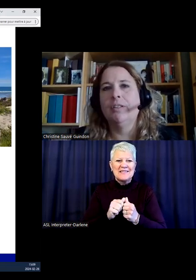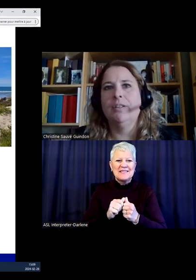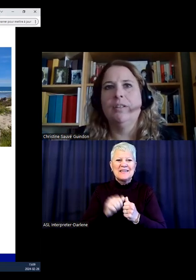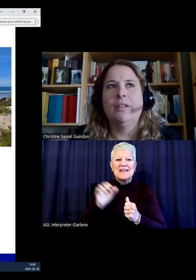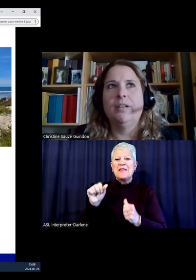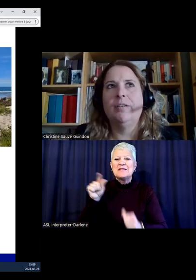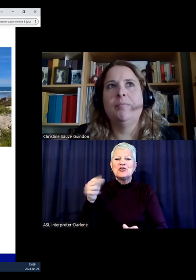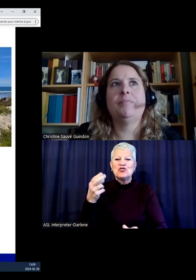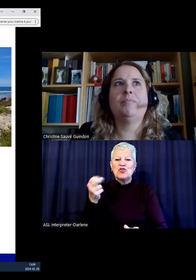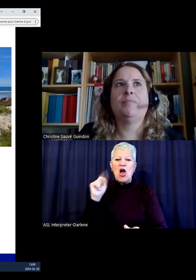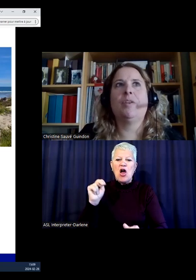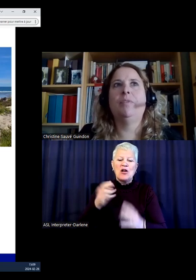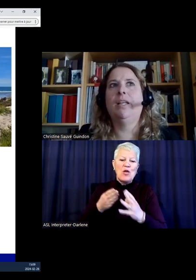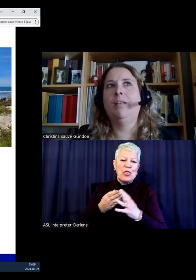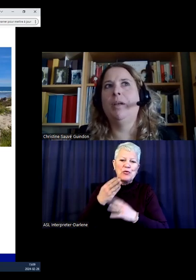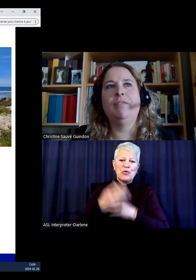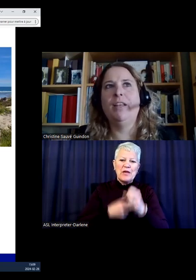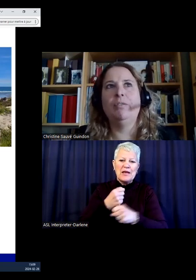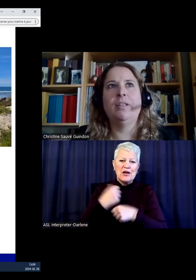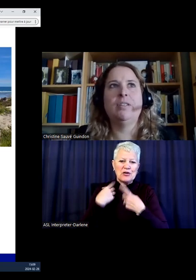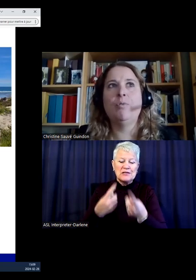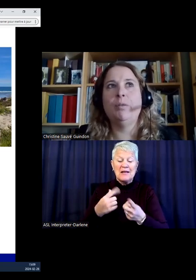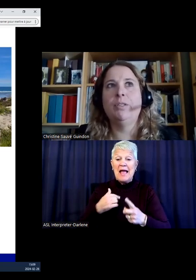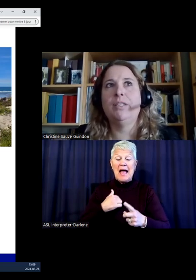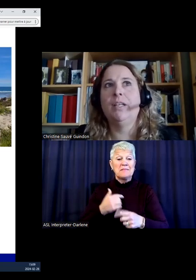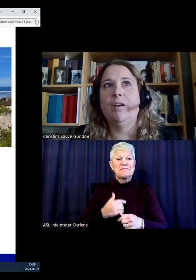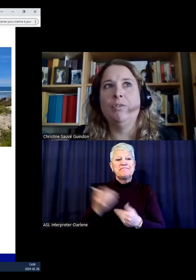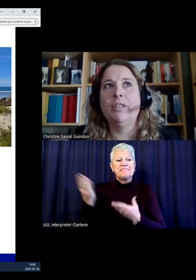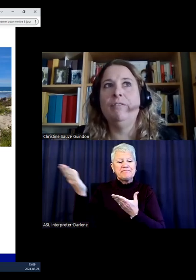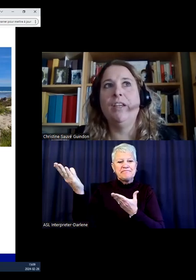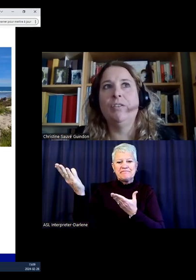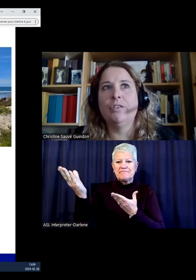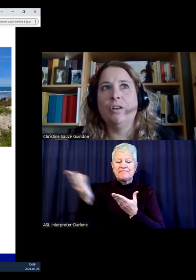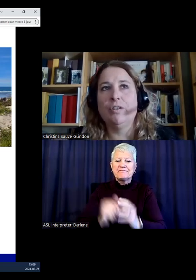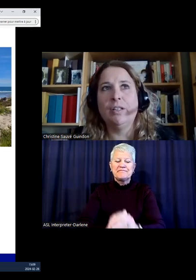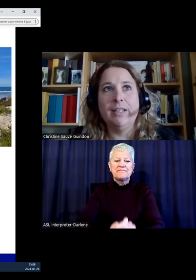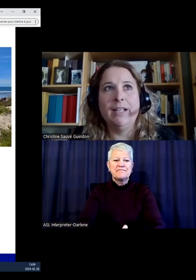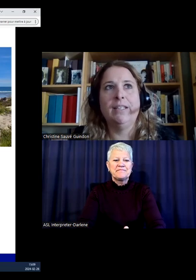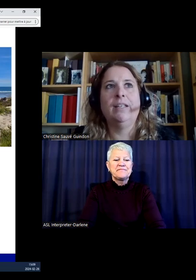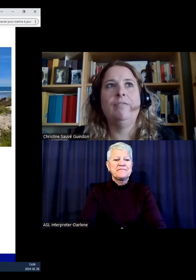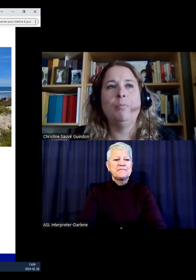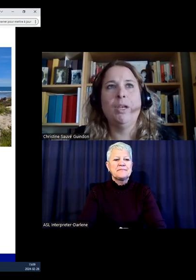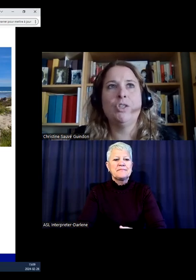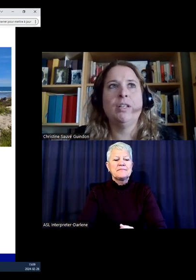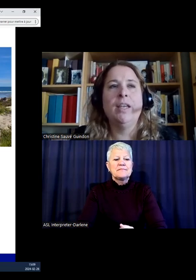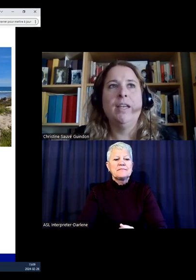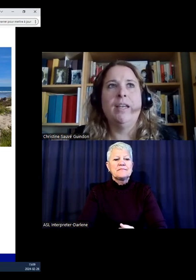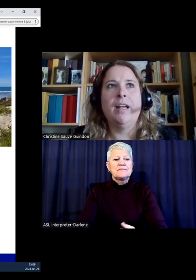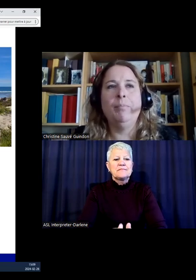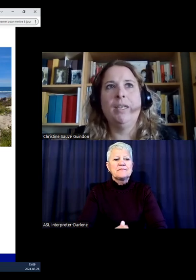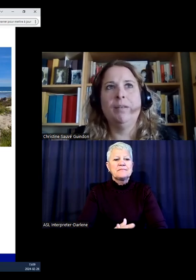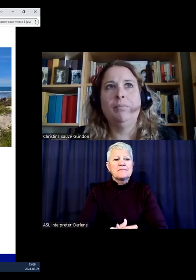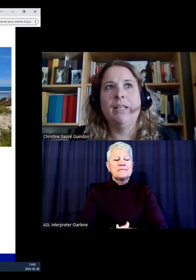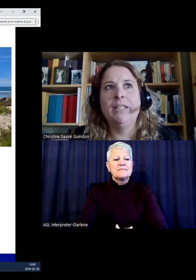years. I'm delighted by the video. It's incredible to see how those little fingers are collecting information